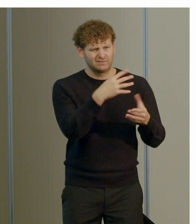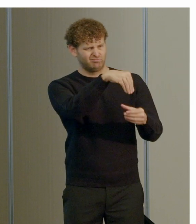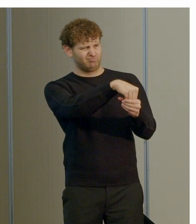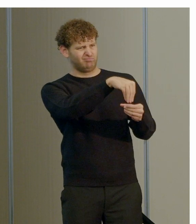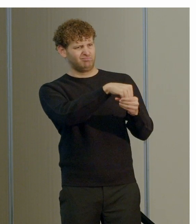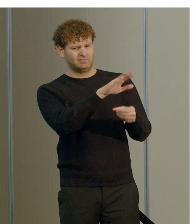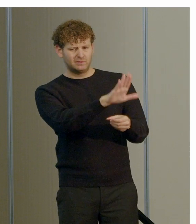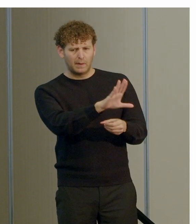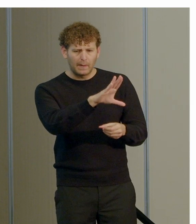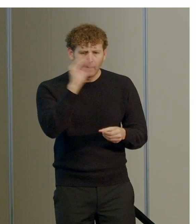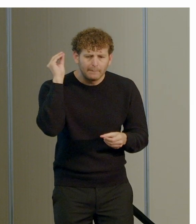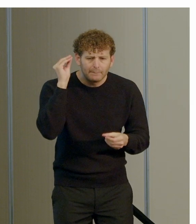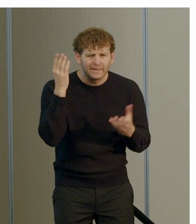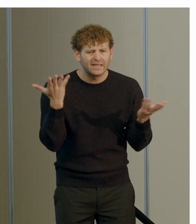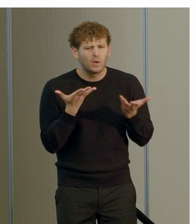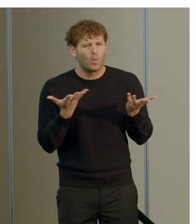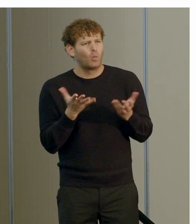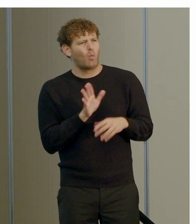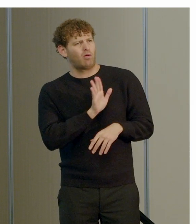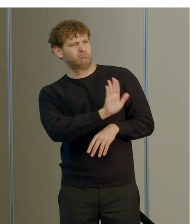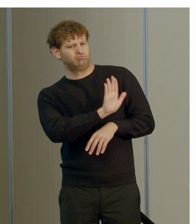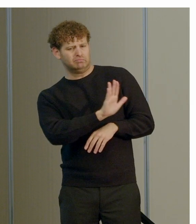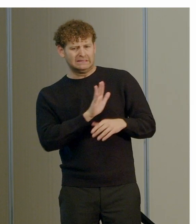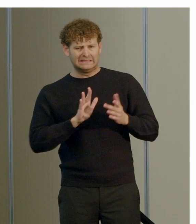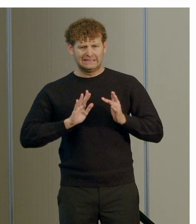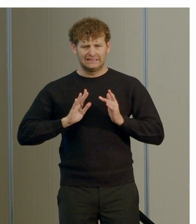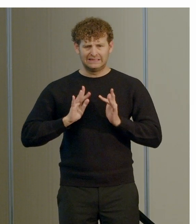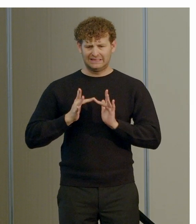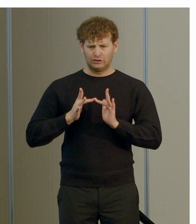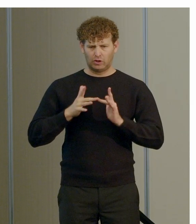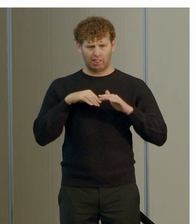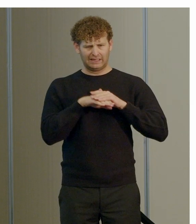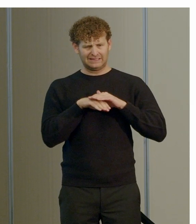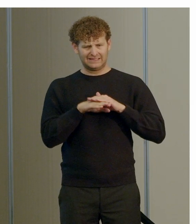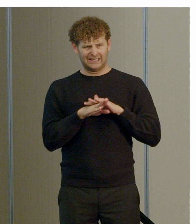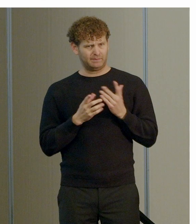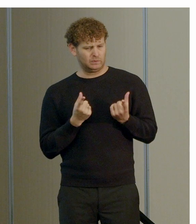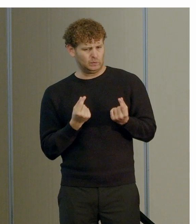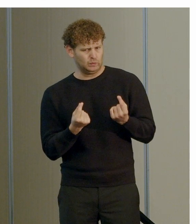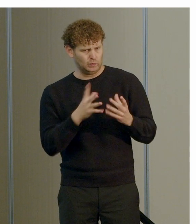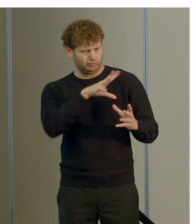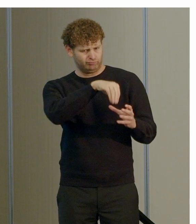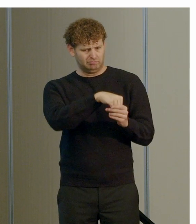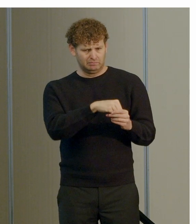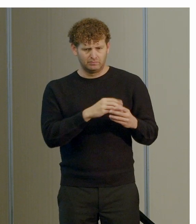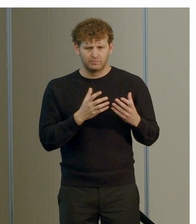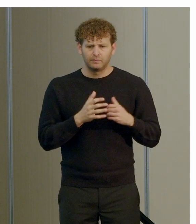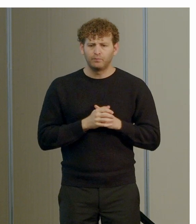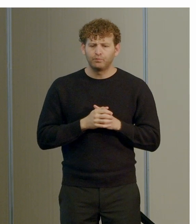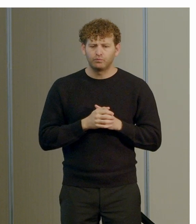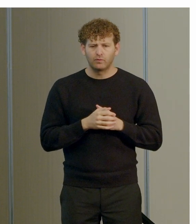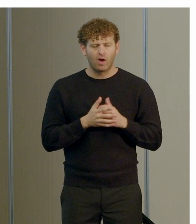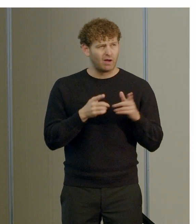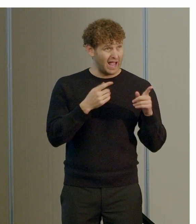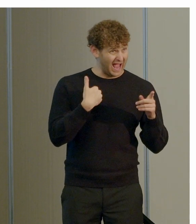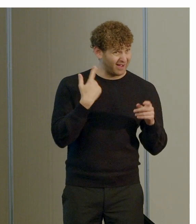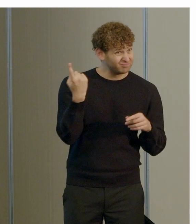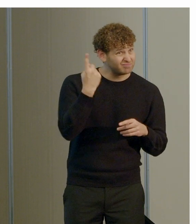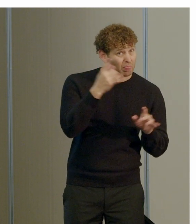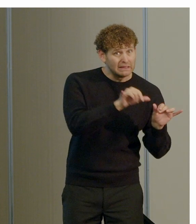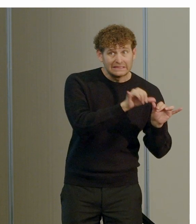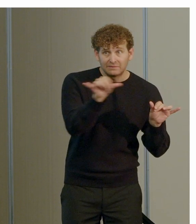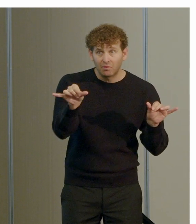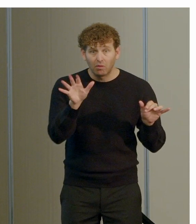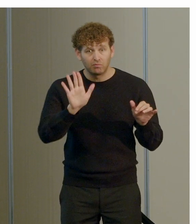accessibility initiatives? Do you have something similar within your company to the way the federal government is